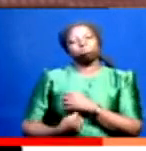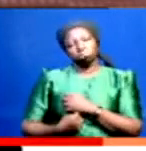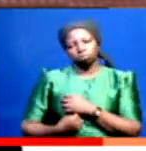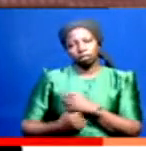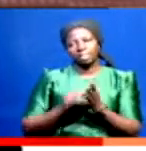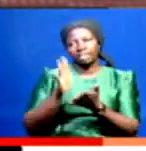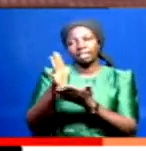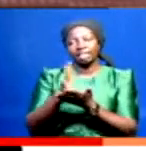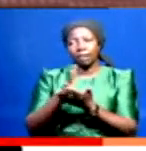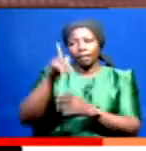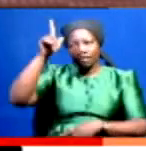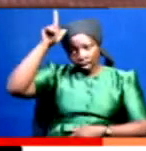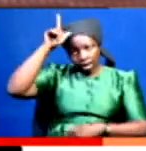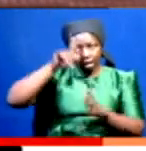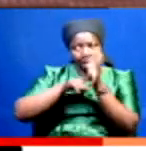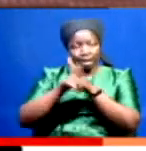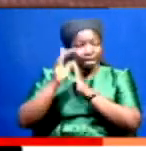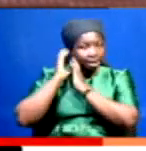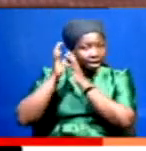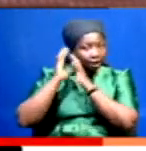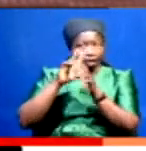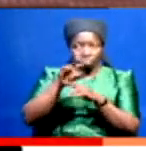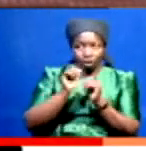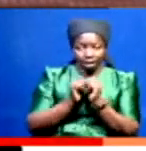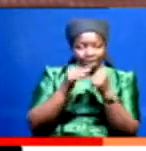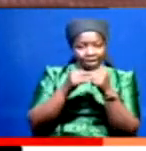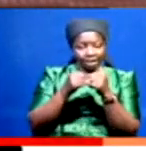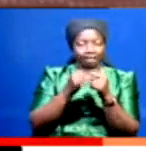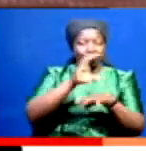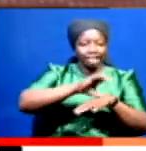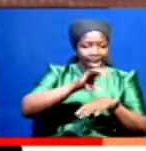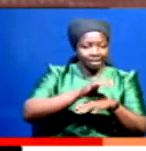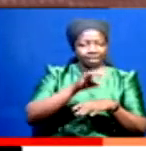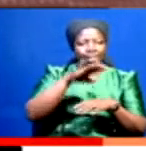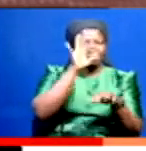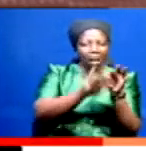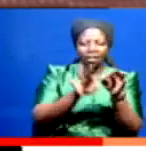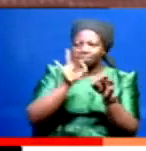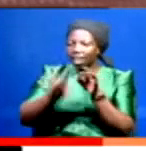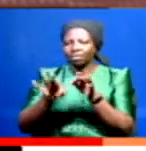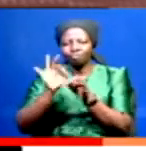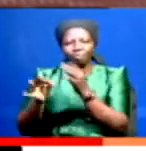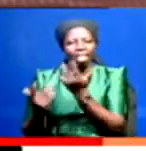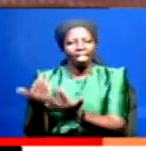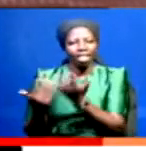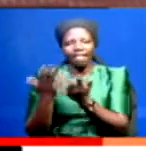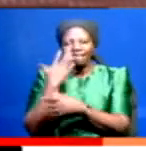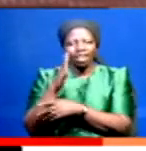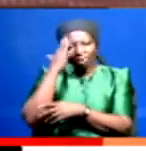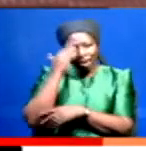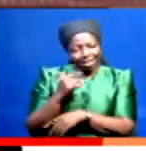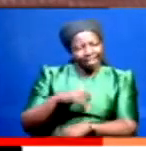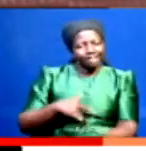some villages in Kilifi, in 2018, burnt a few churches belonging to the same sect, you know, from the frustration. So